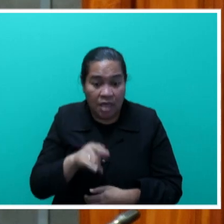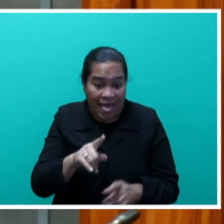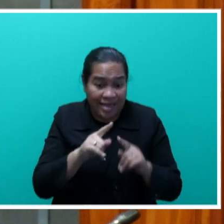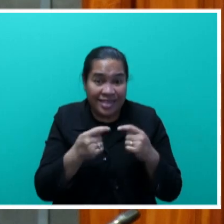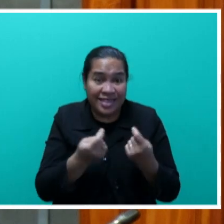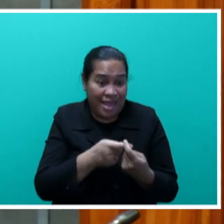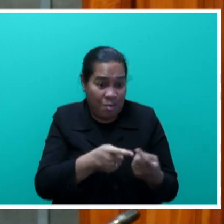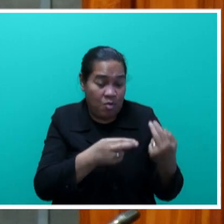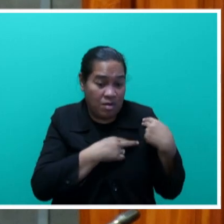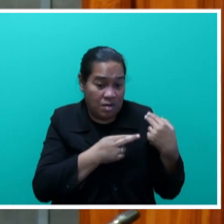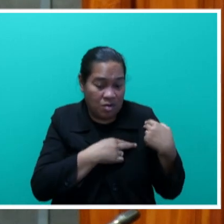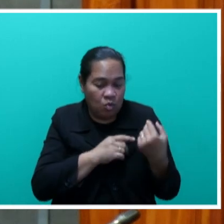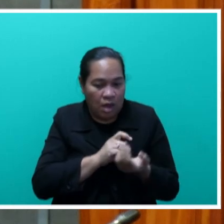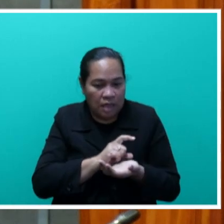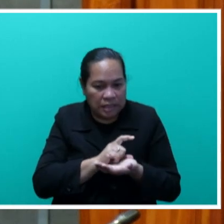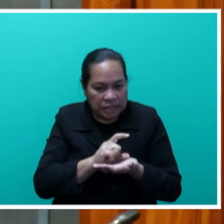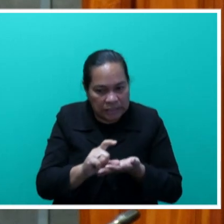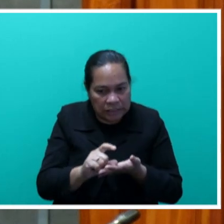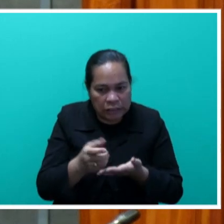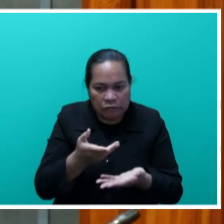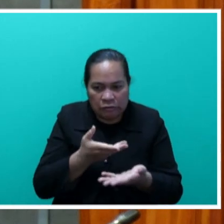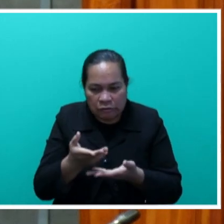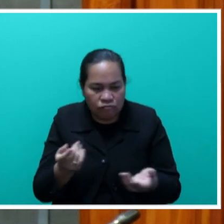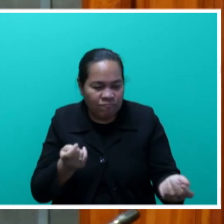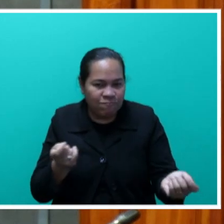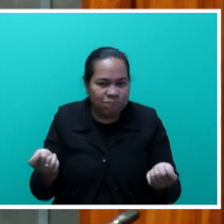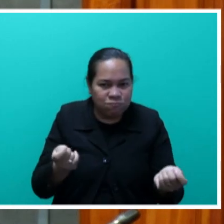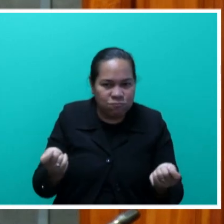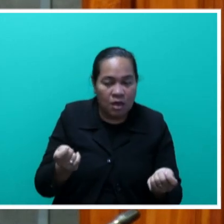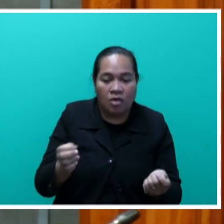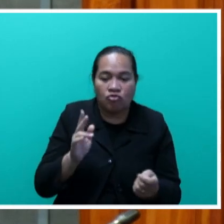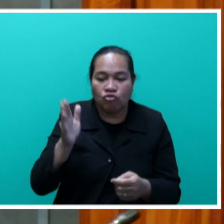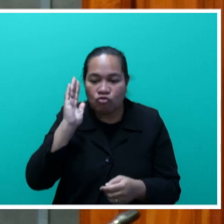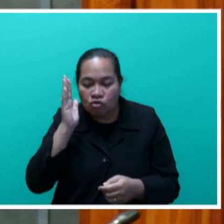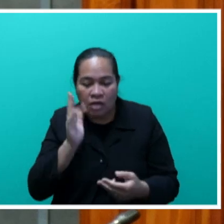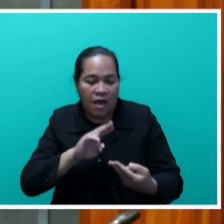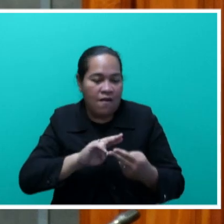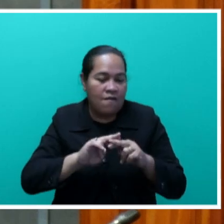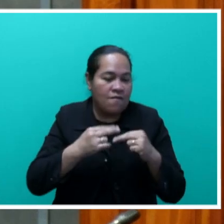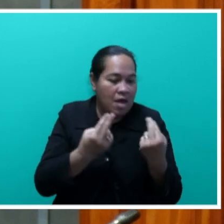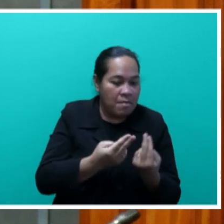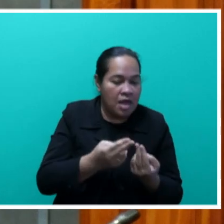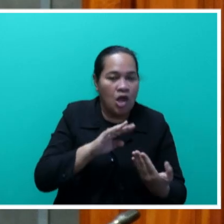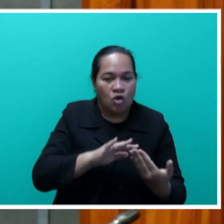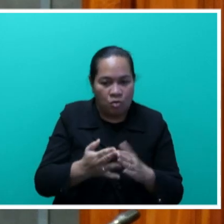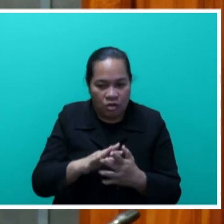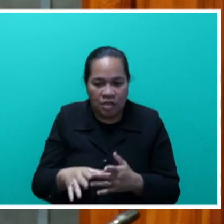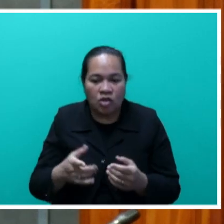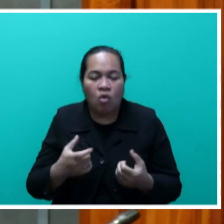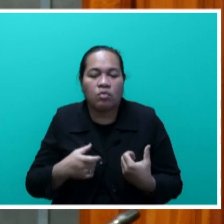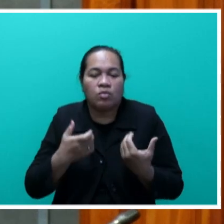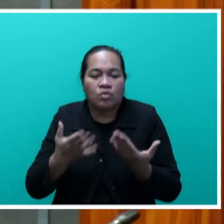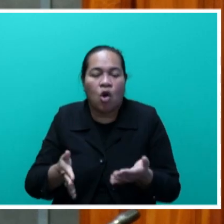encourage greater collaboration between schools, families, and communities, creating a holistic support for